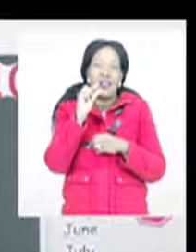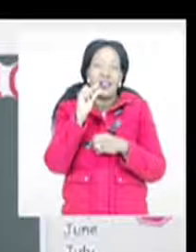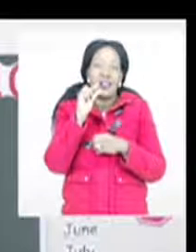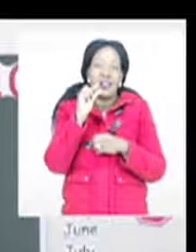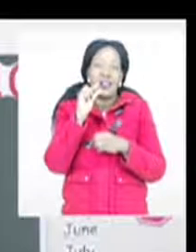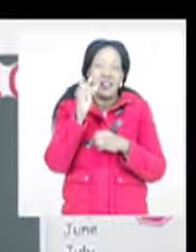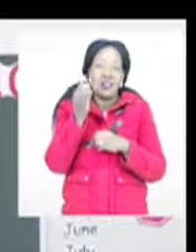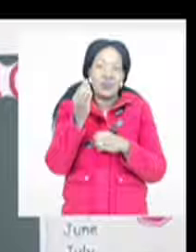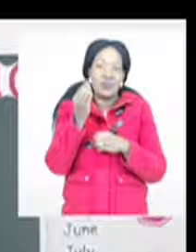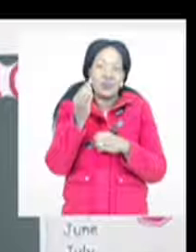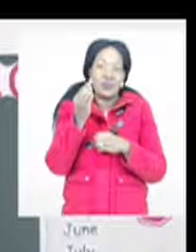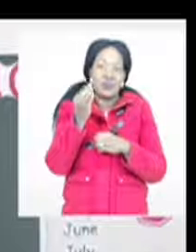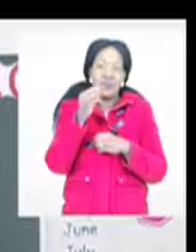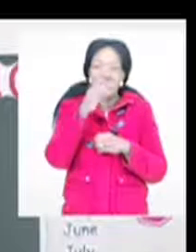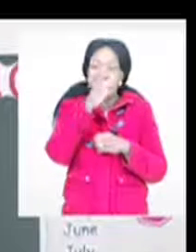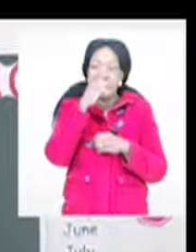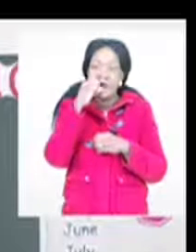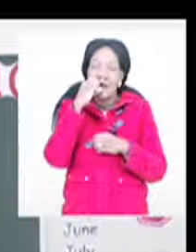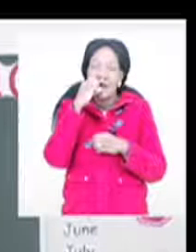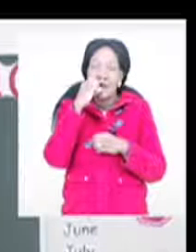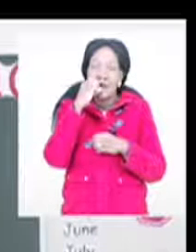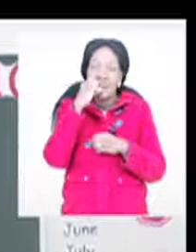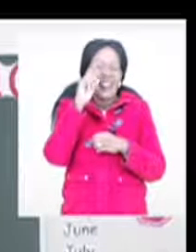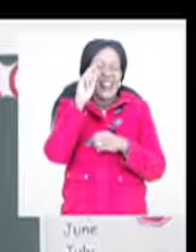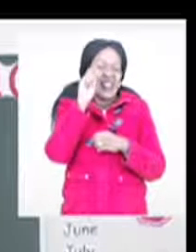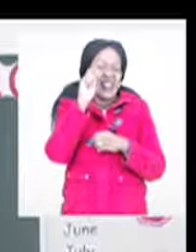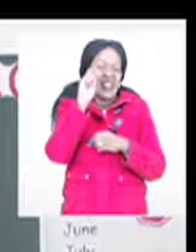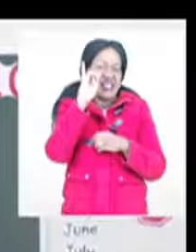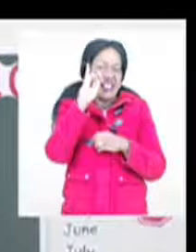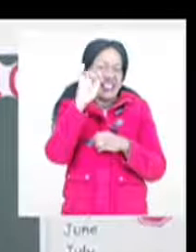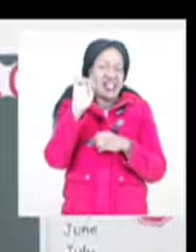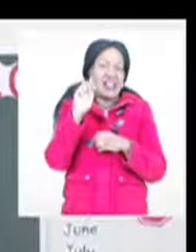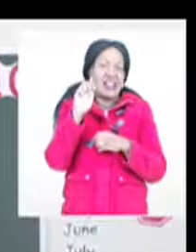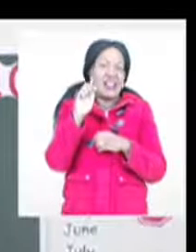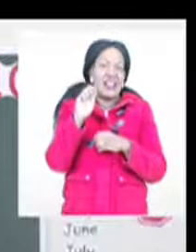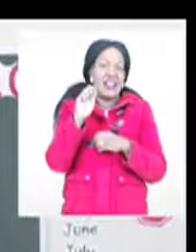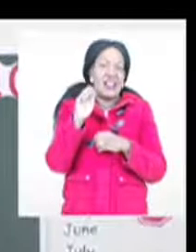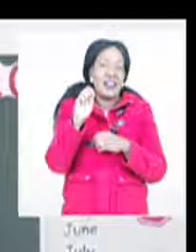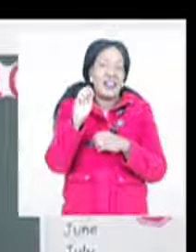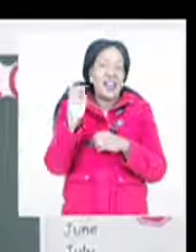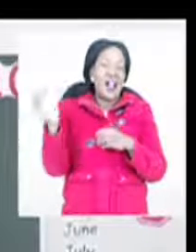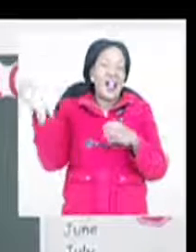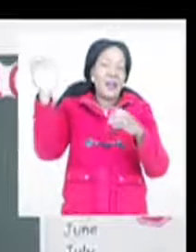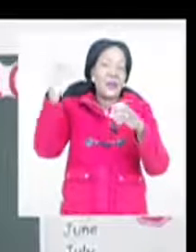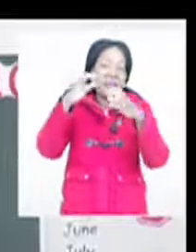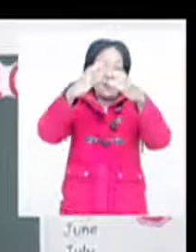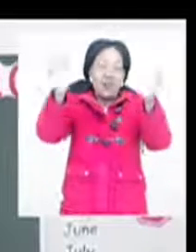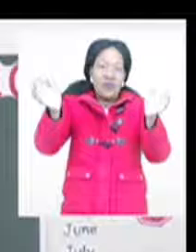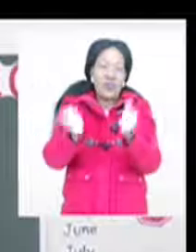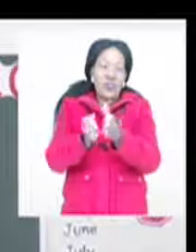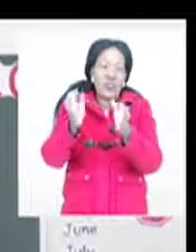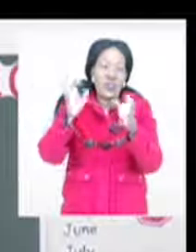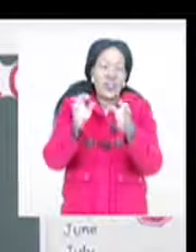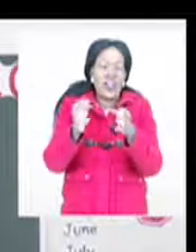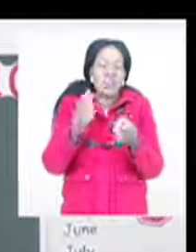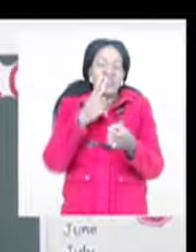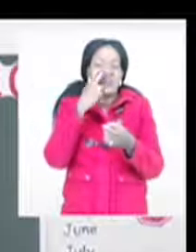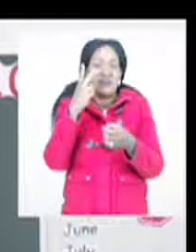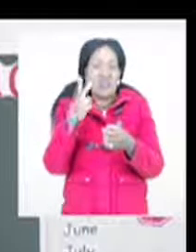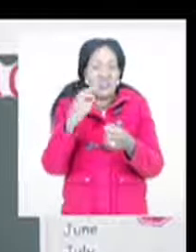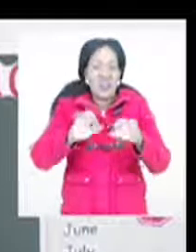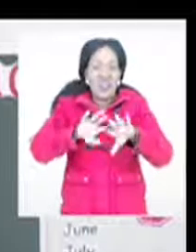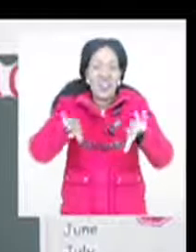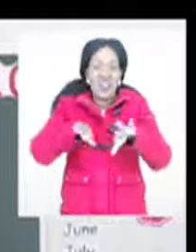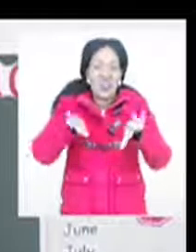frog. His name is Tiny Tim. I put him in the bathtub to see if he could swim.